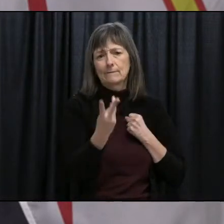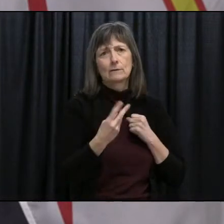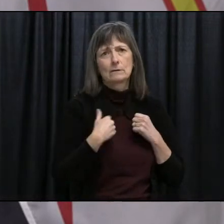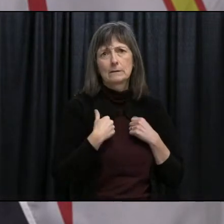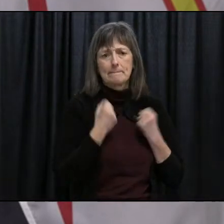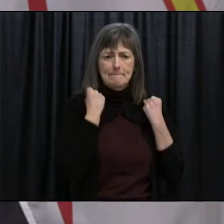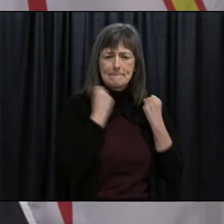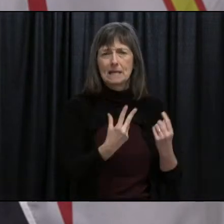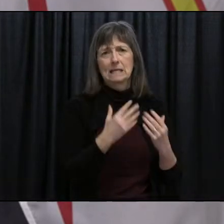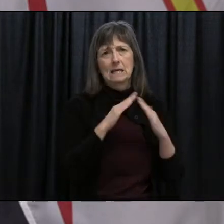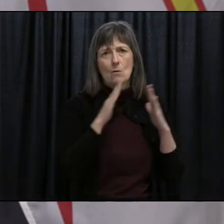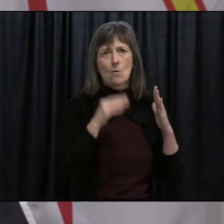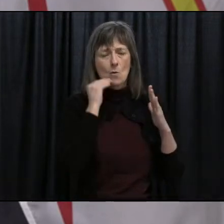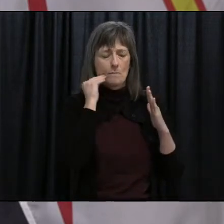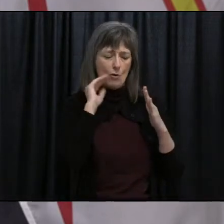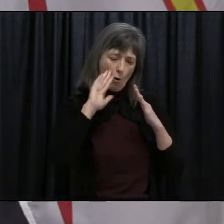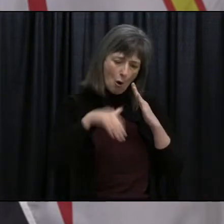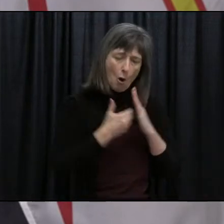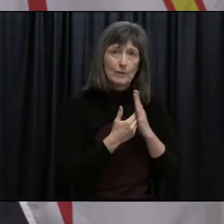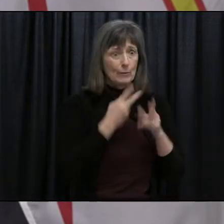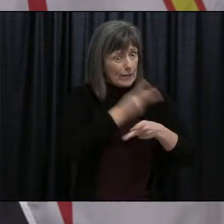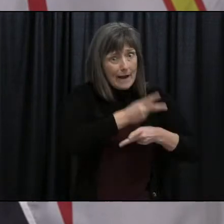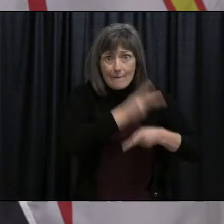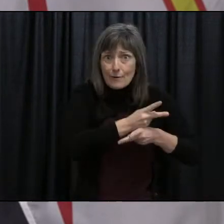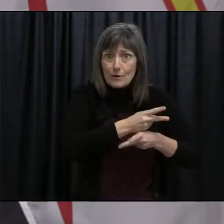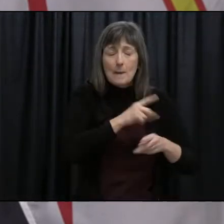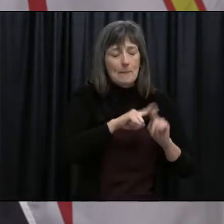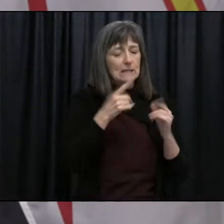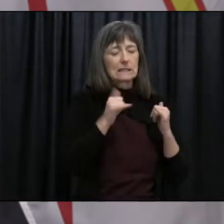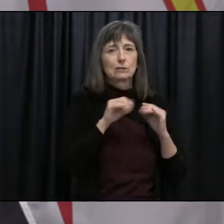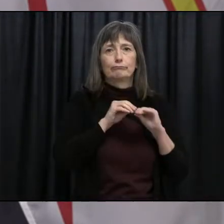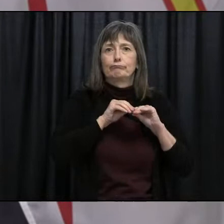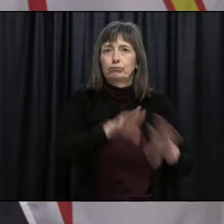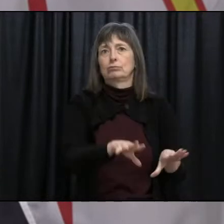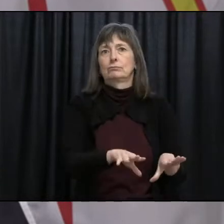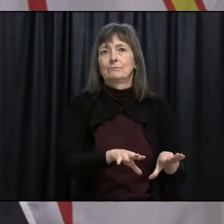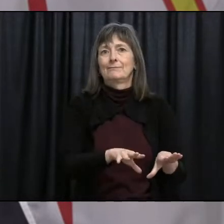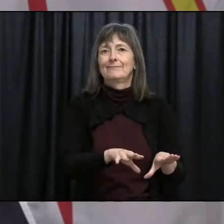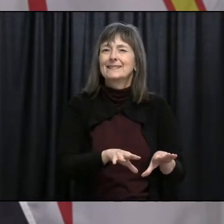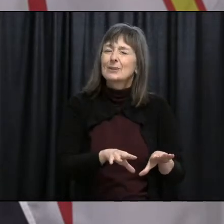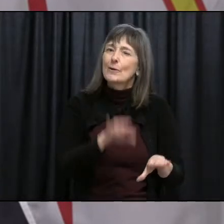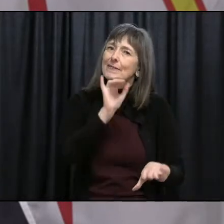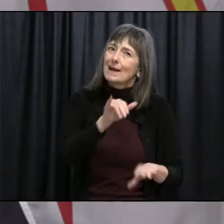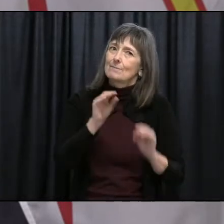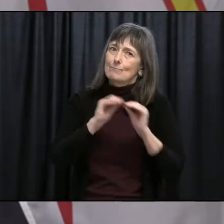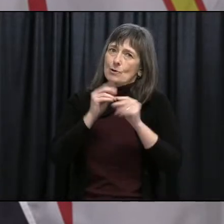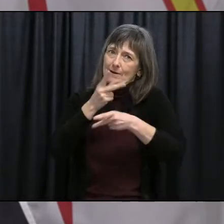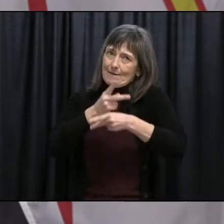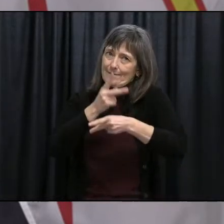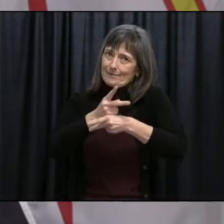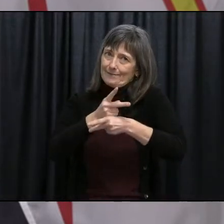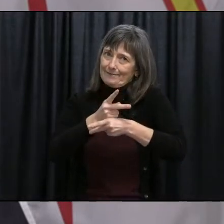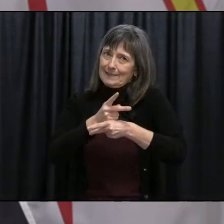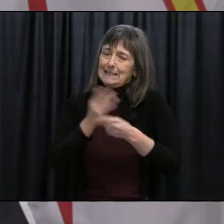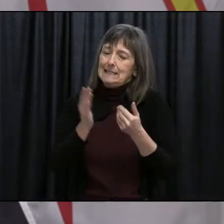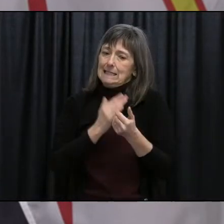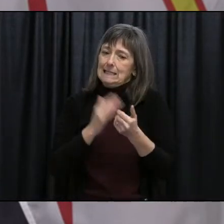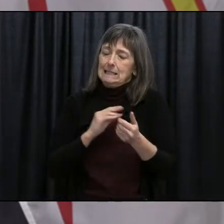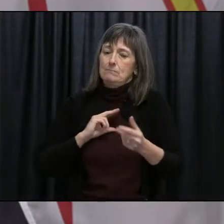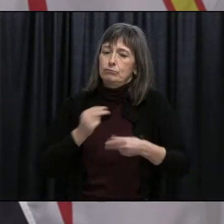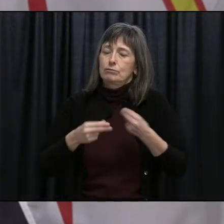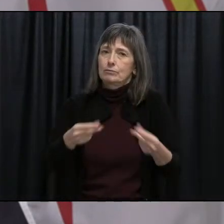being very cautious in that regard. So we do have to be more cautious with regard to how easily this can